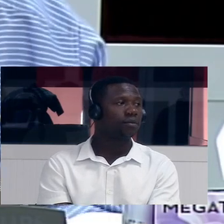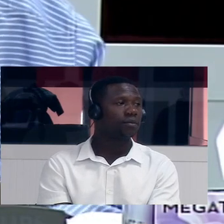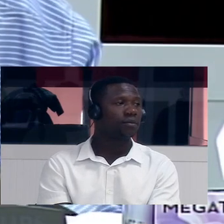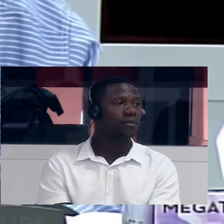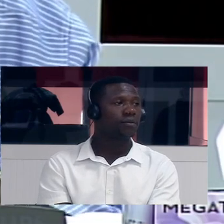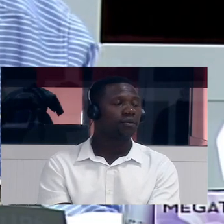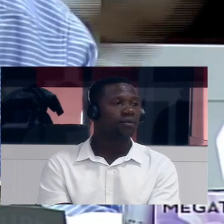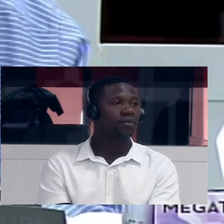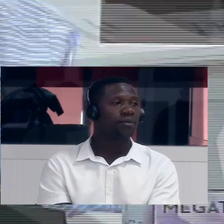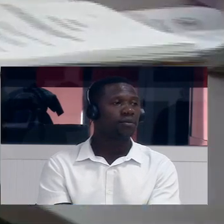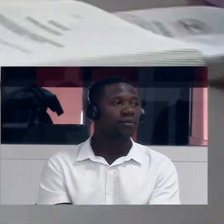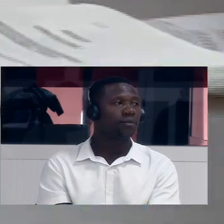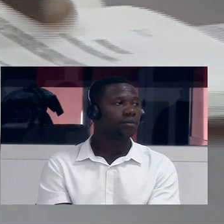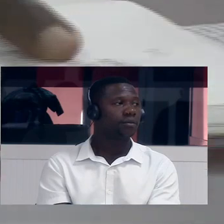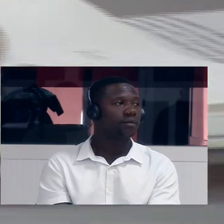This one?